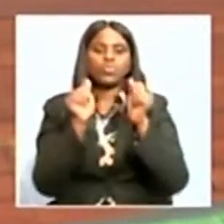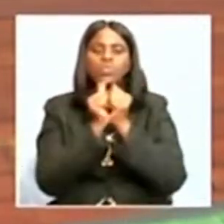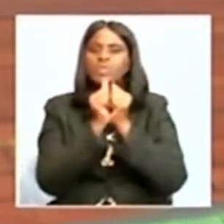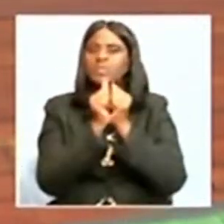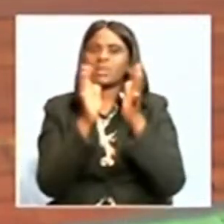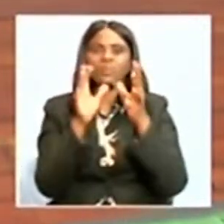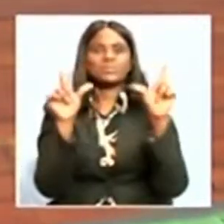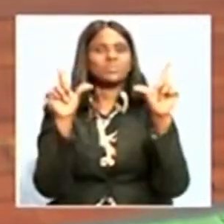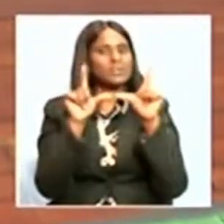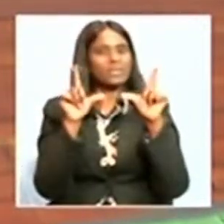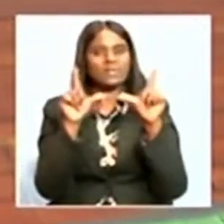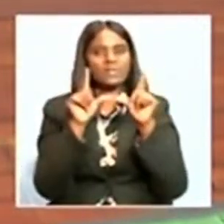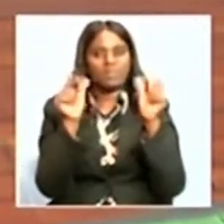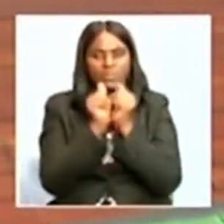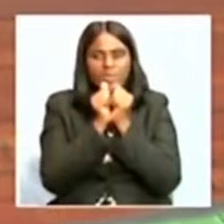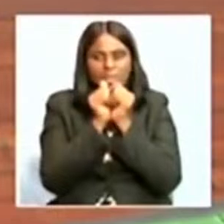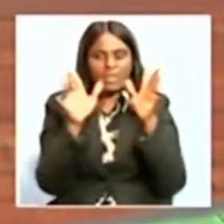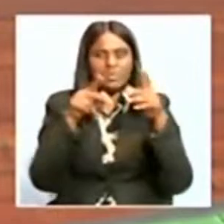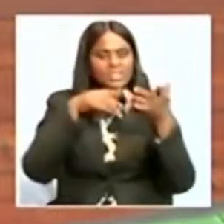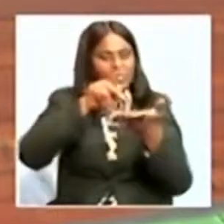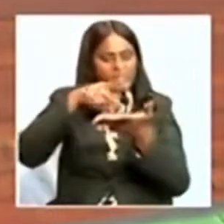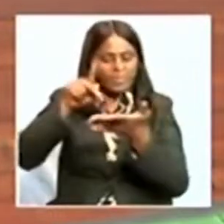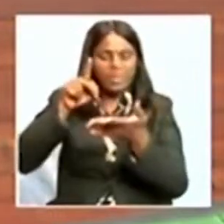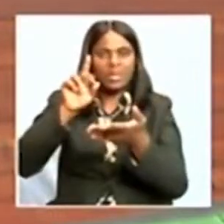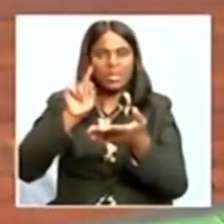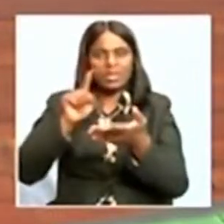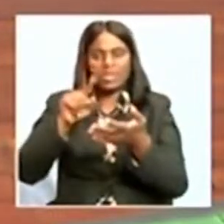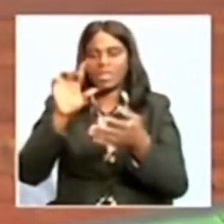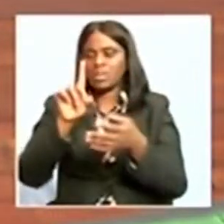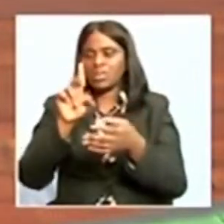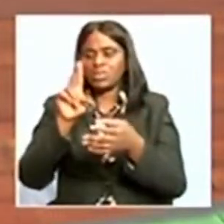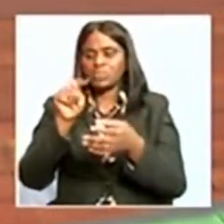a license and without payment of duty.